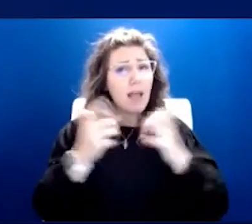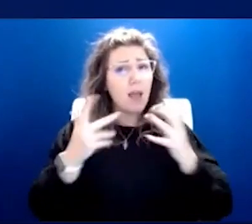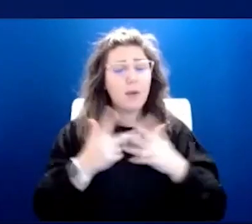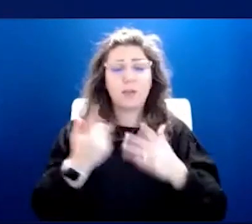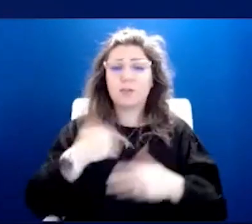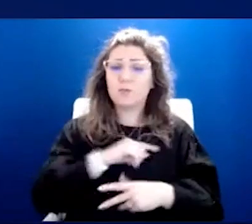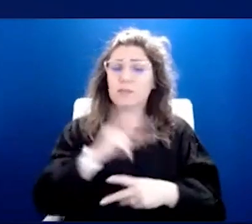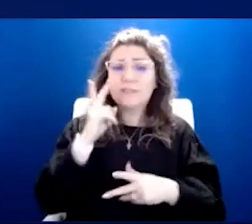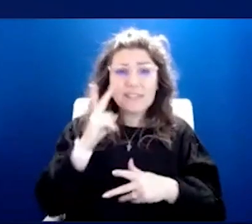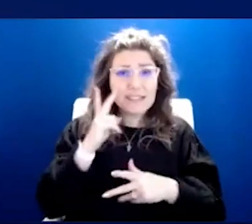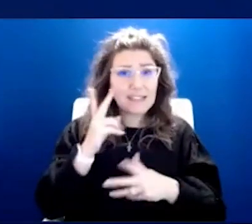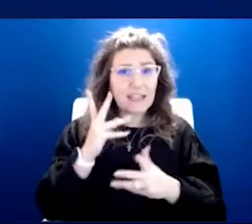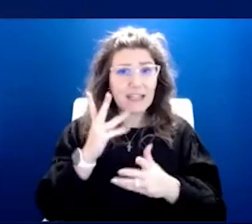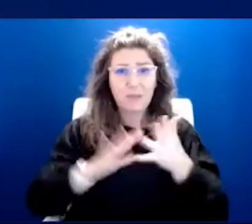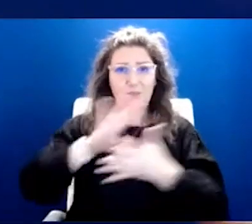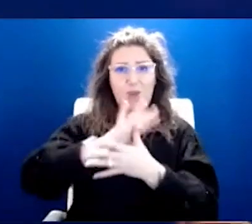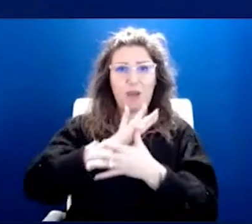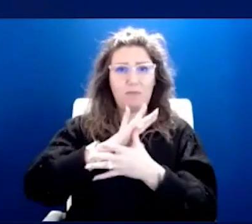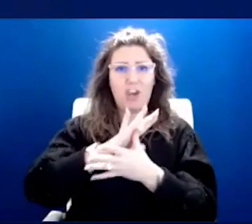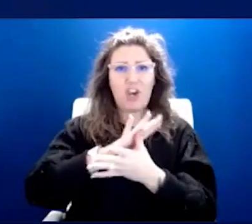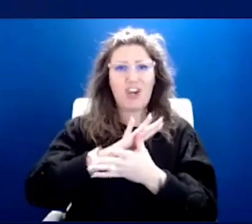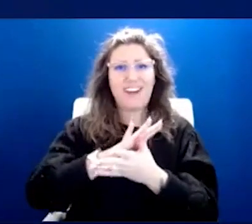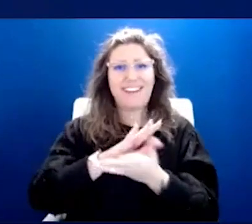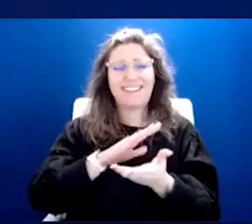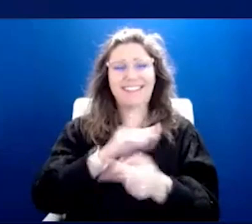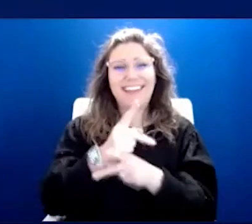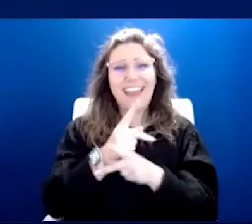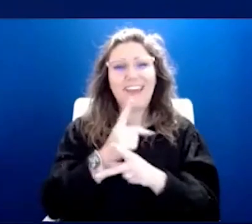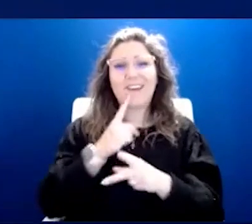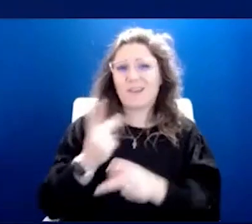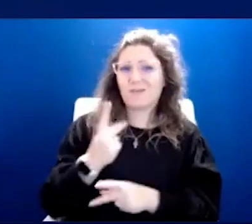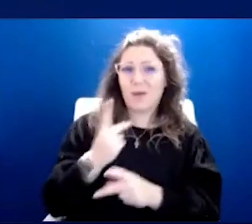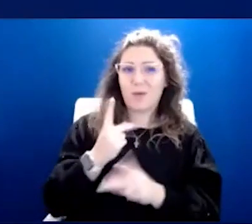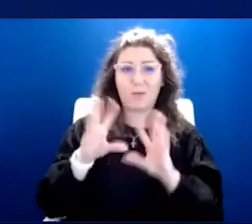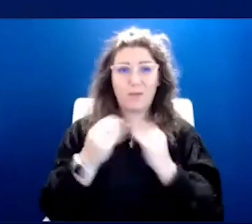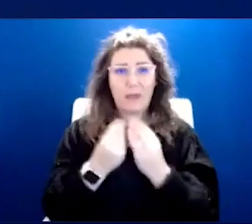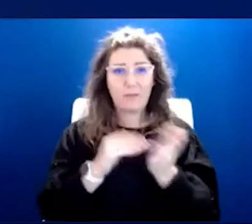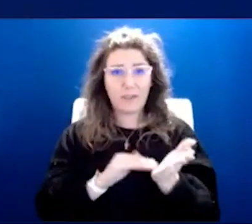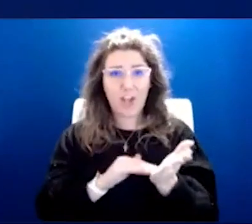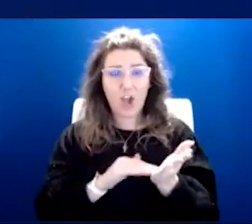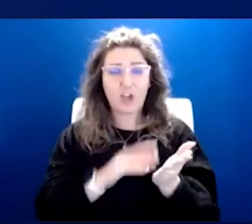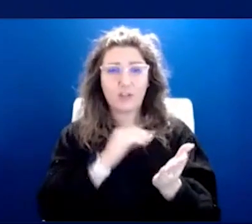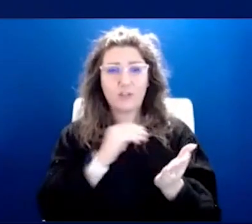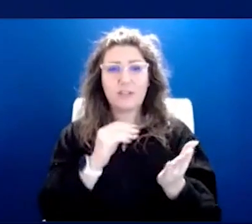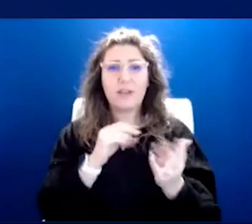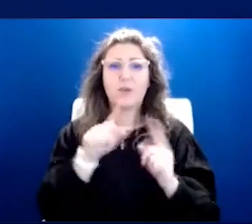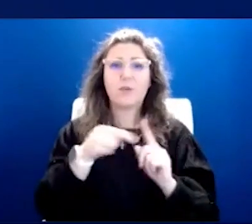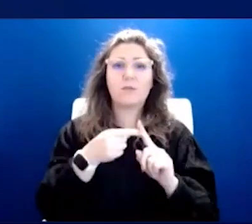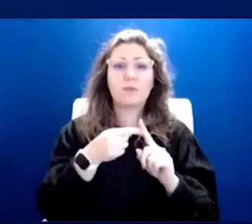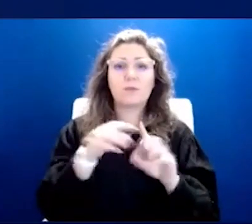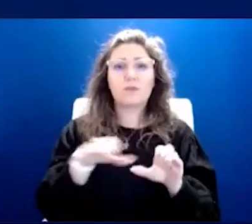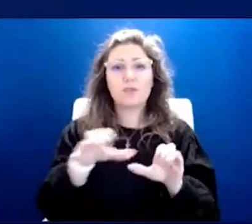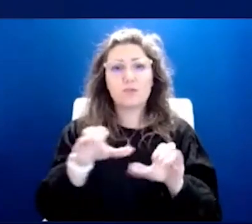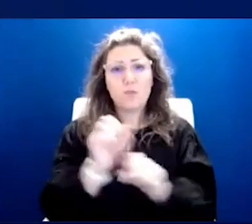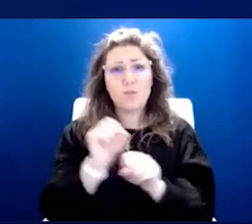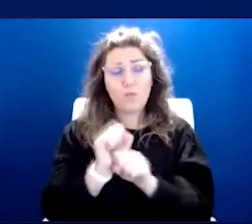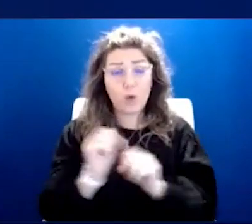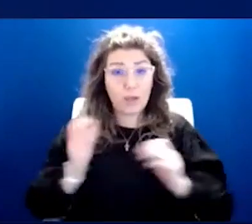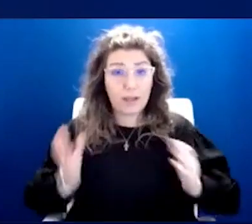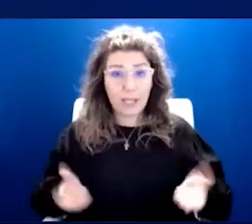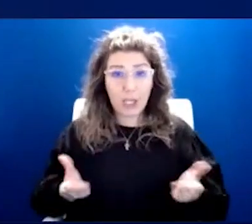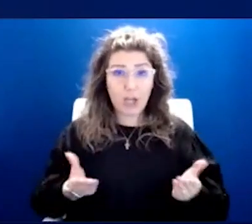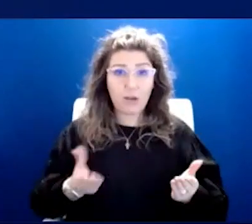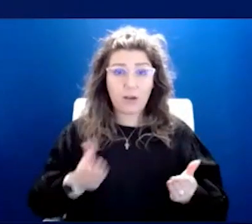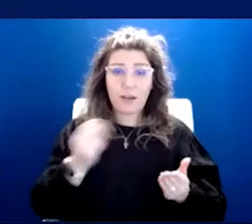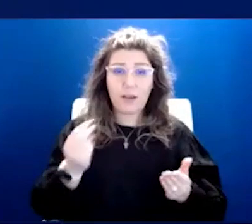in the primary care environment. So Dr. LeMaster and I are both family docs when we're doing our work here, and we have to